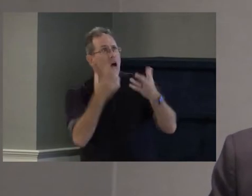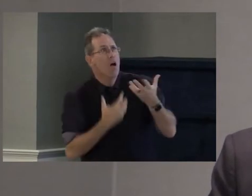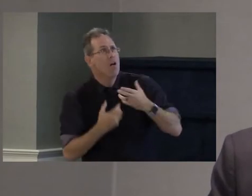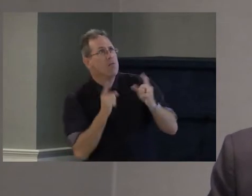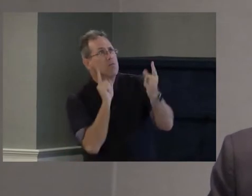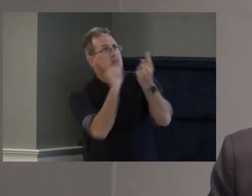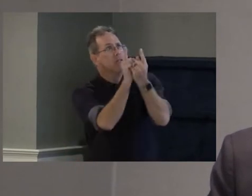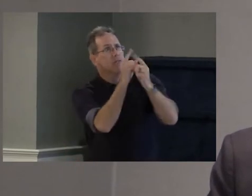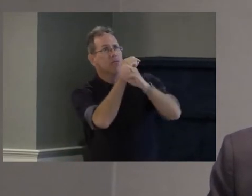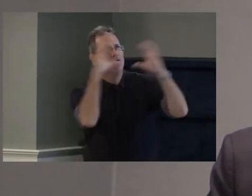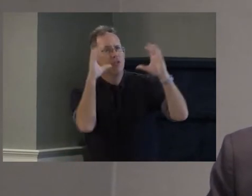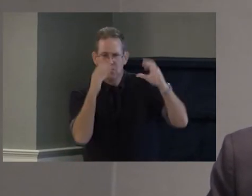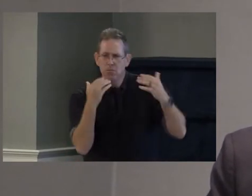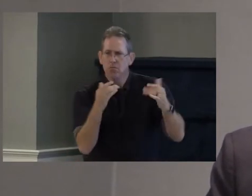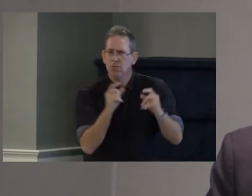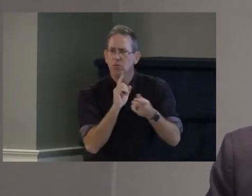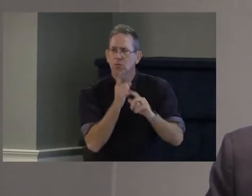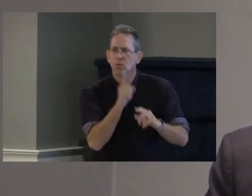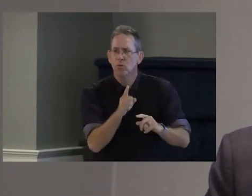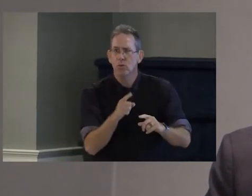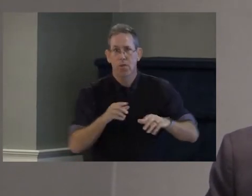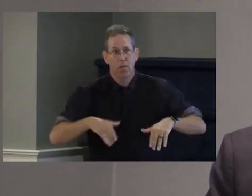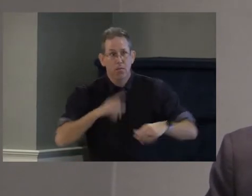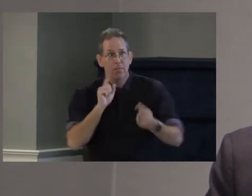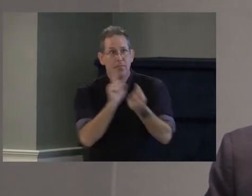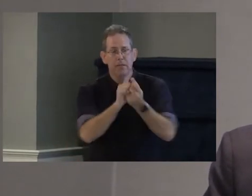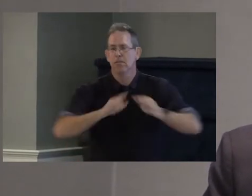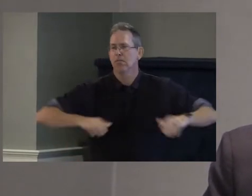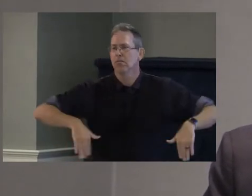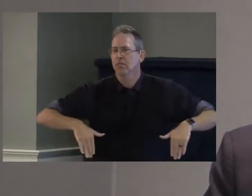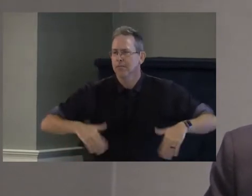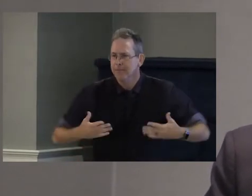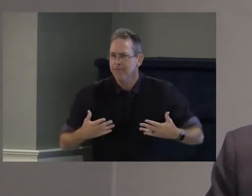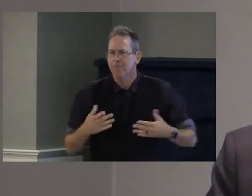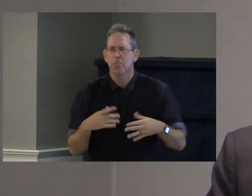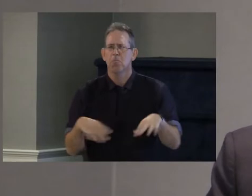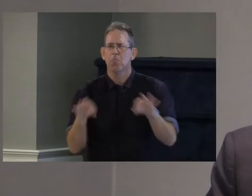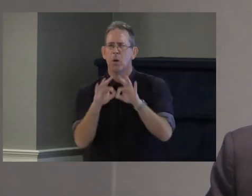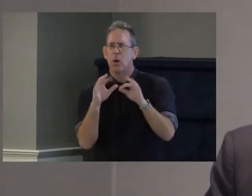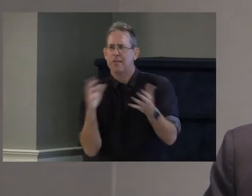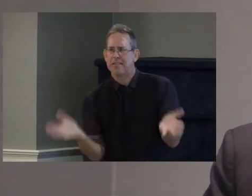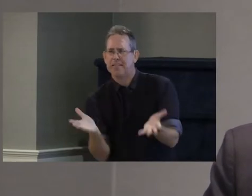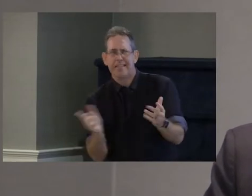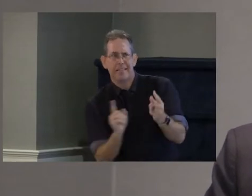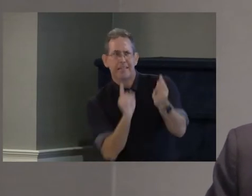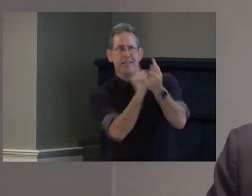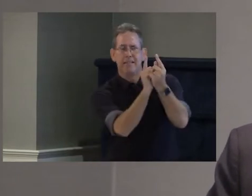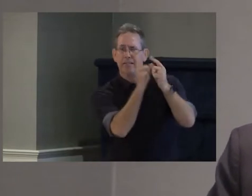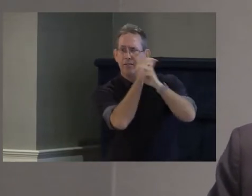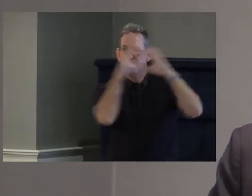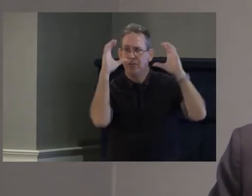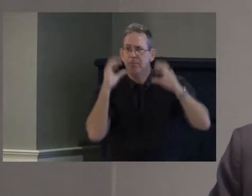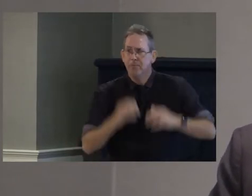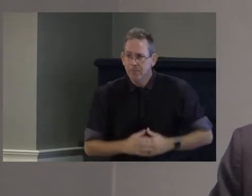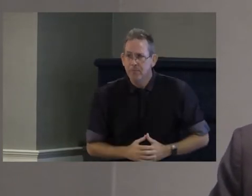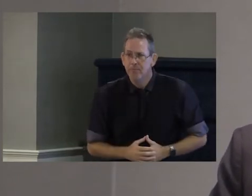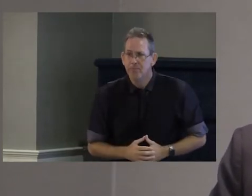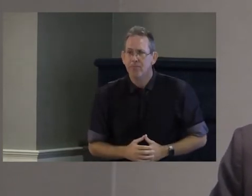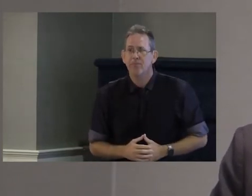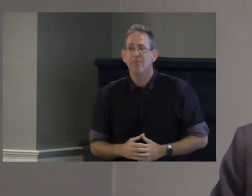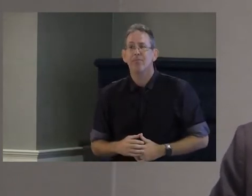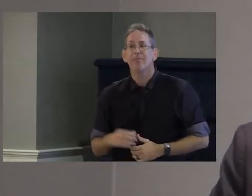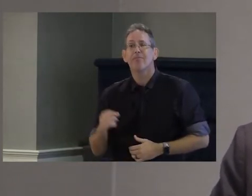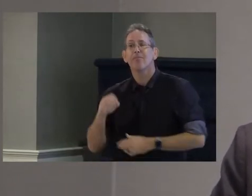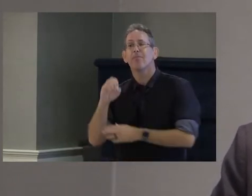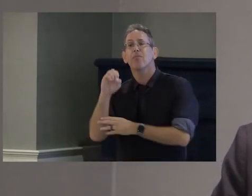fully achieved, is really important. I would be failing not to mention the Olmstead decision in